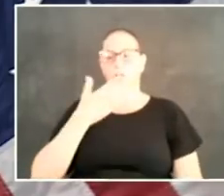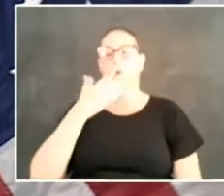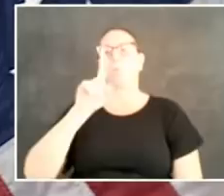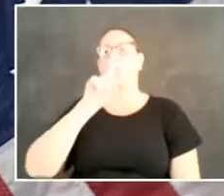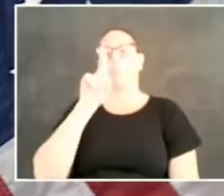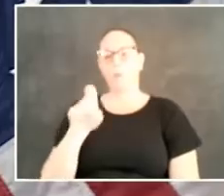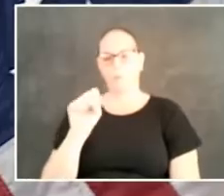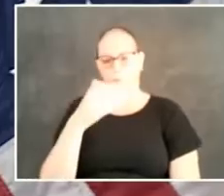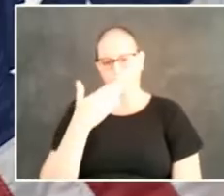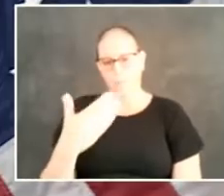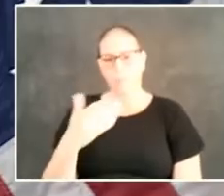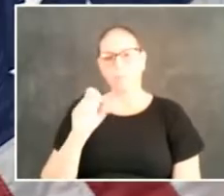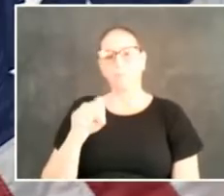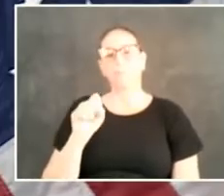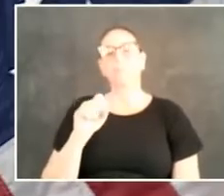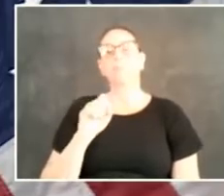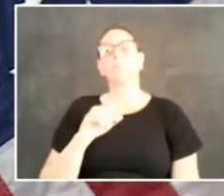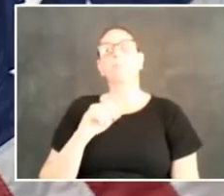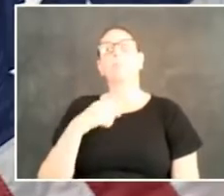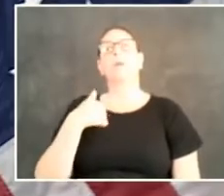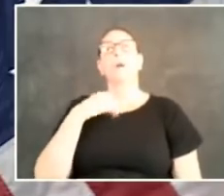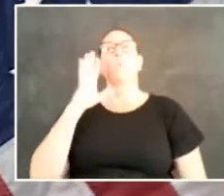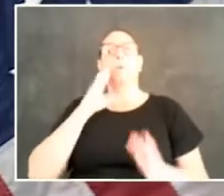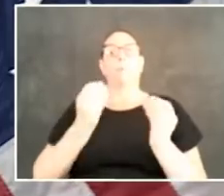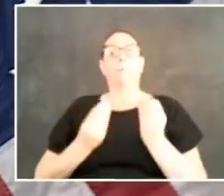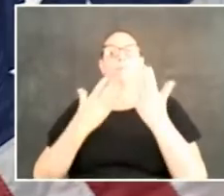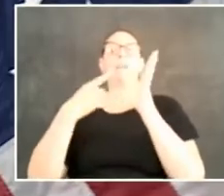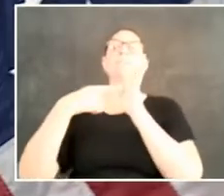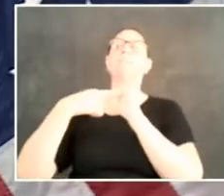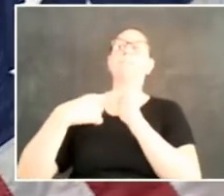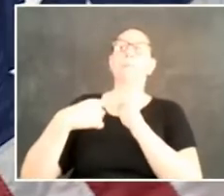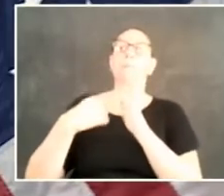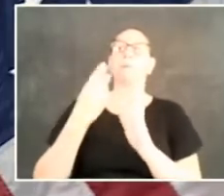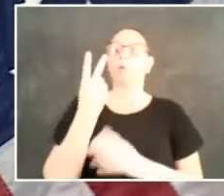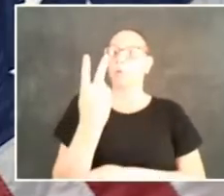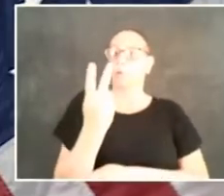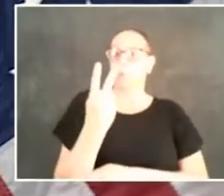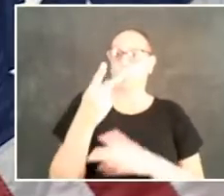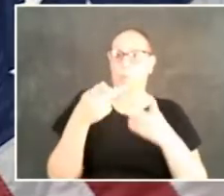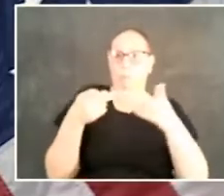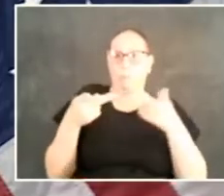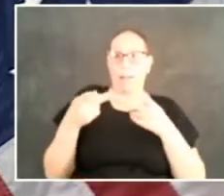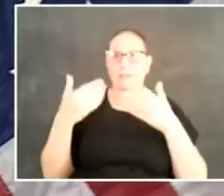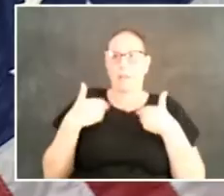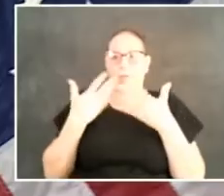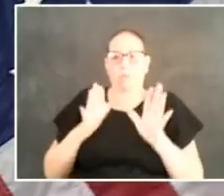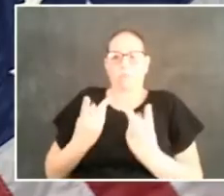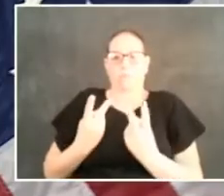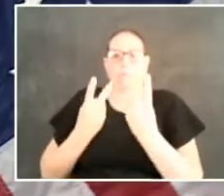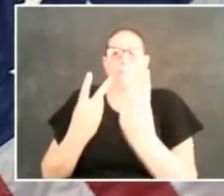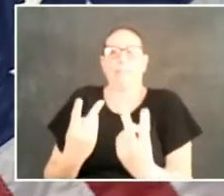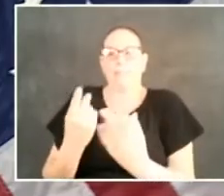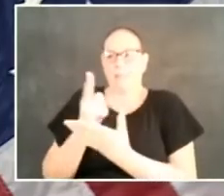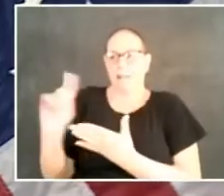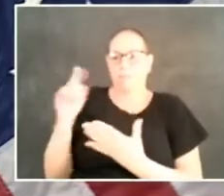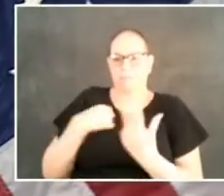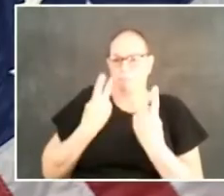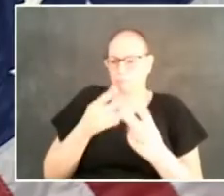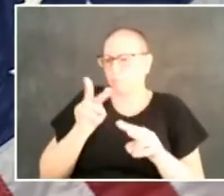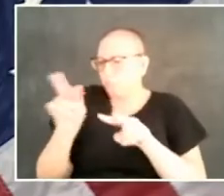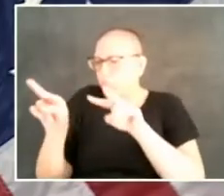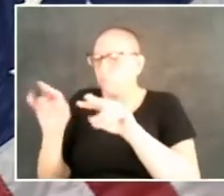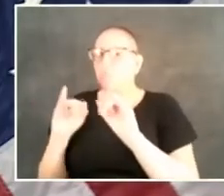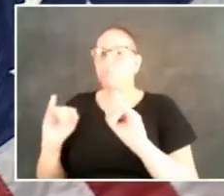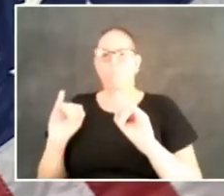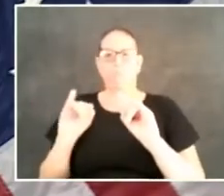the examples from the 2 sites that I've been to. A week ago at the Morrisania